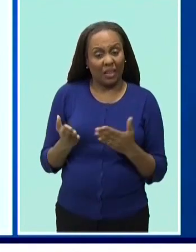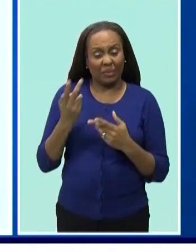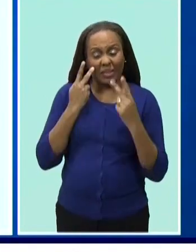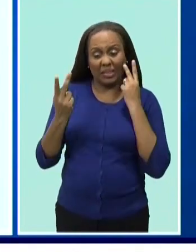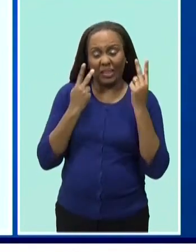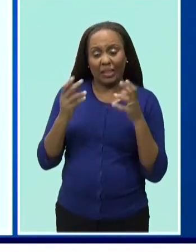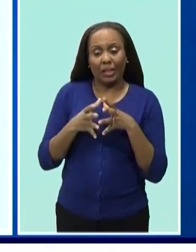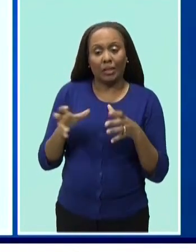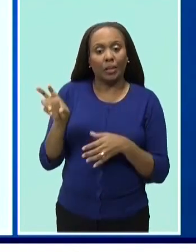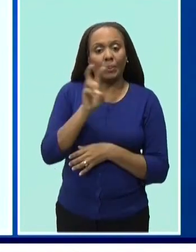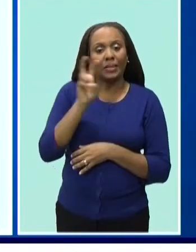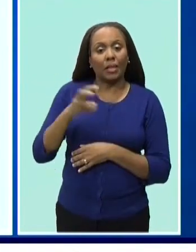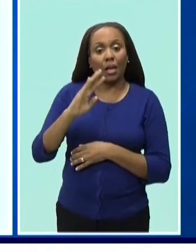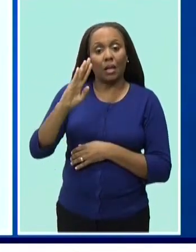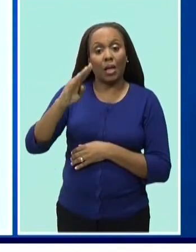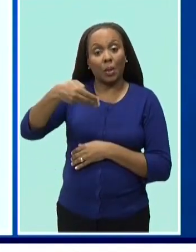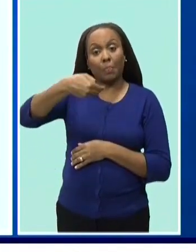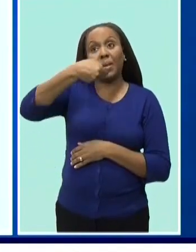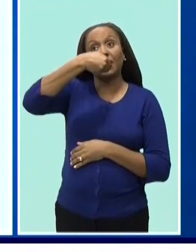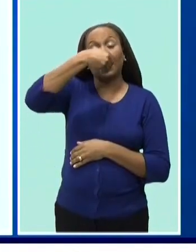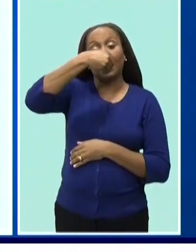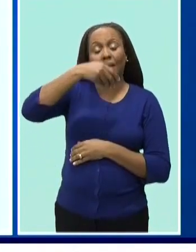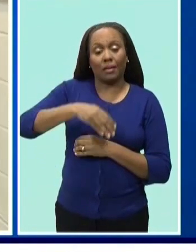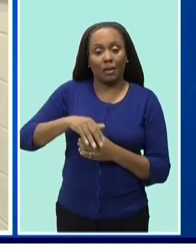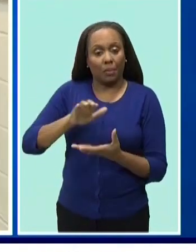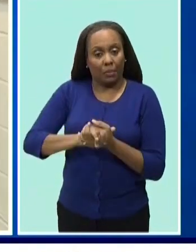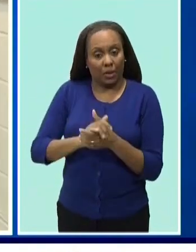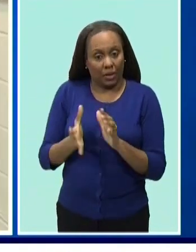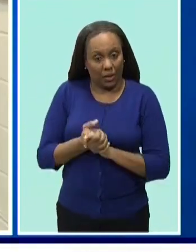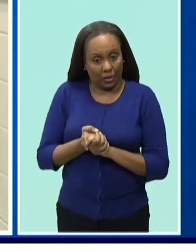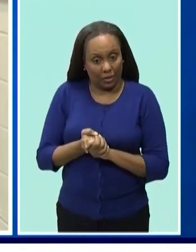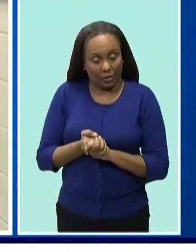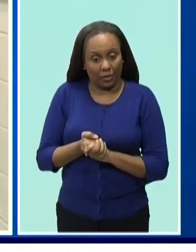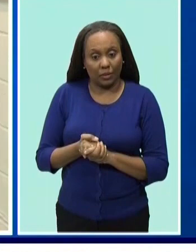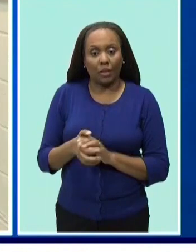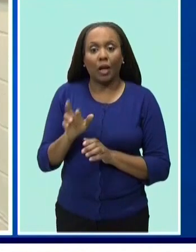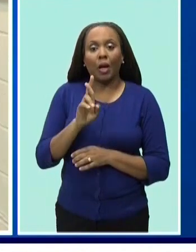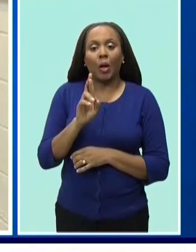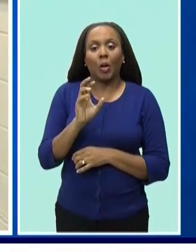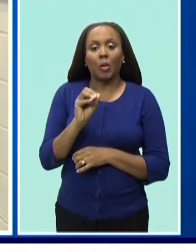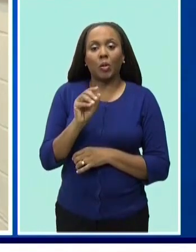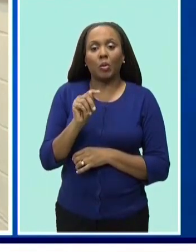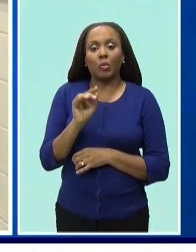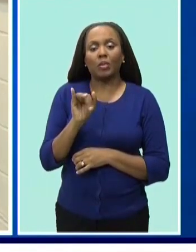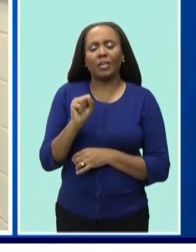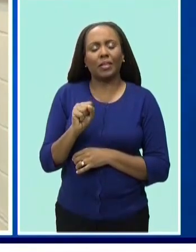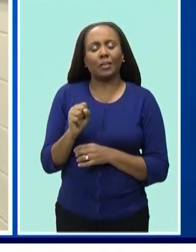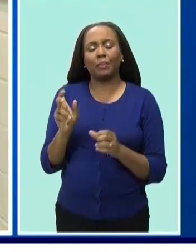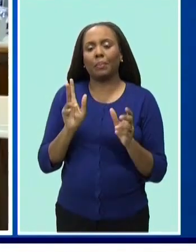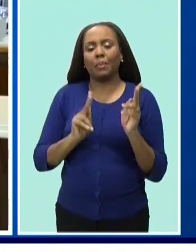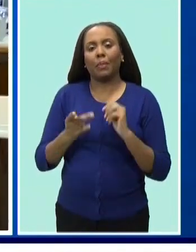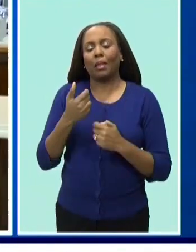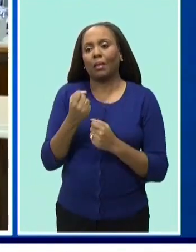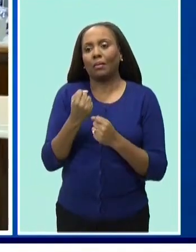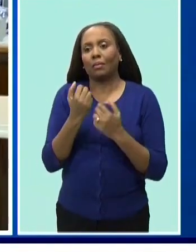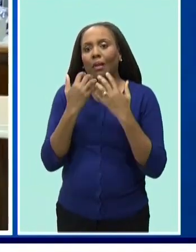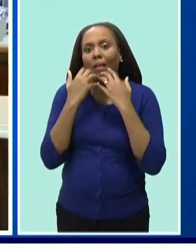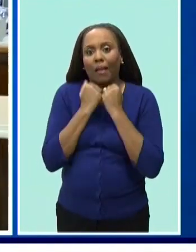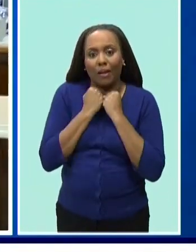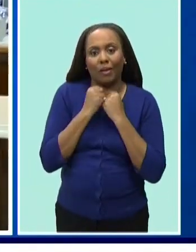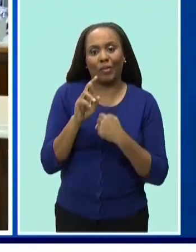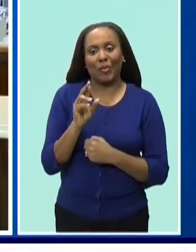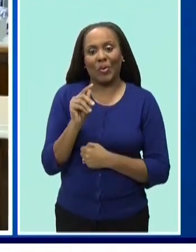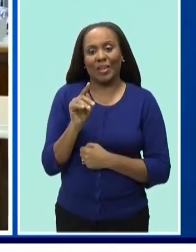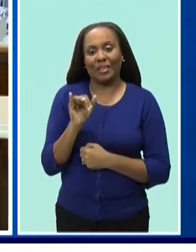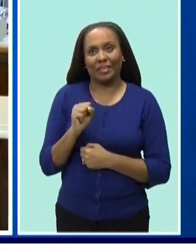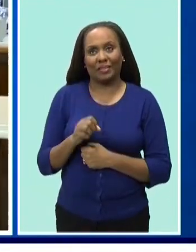of pizzas, quite a lot of burgers, and rotis as well. Rotis are a hit down here as well. For now, business is really